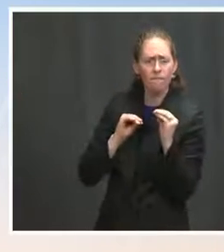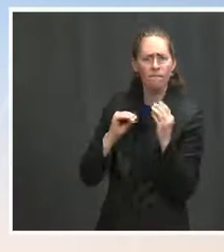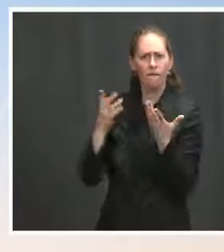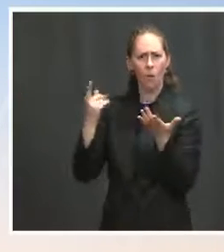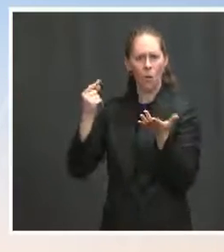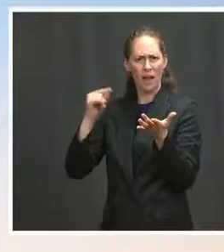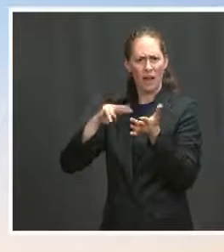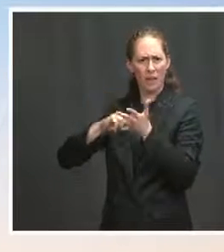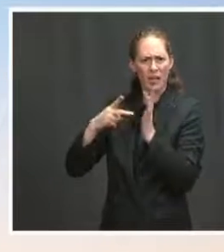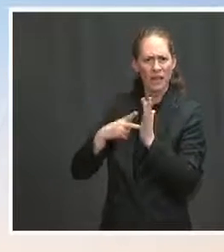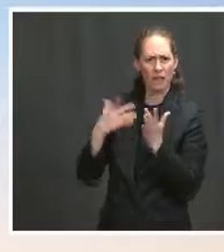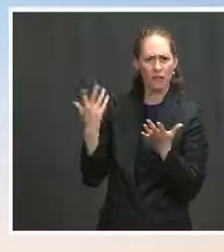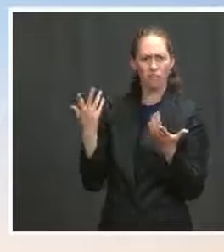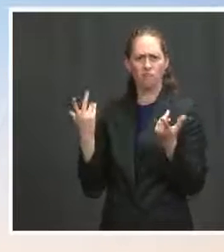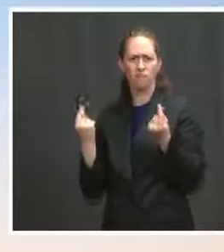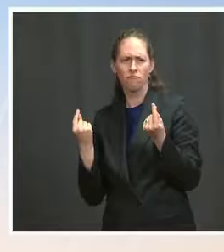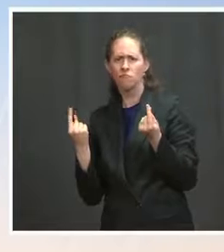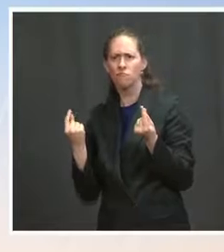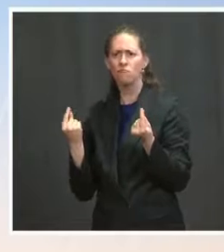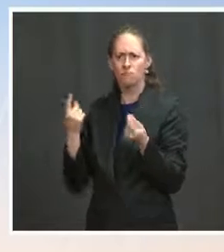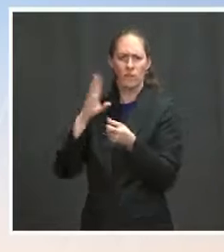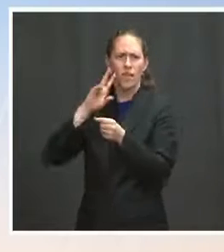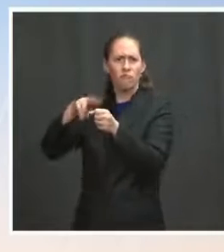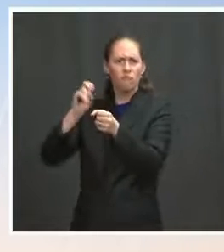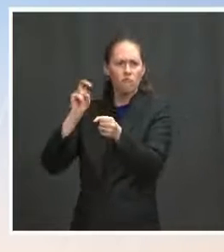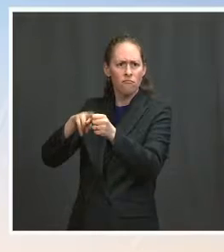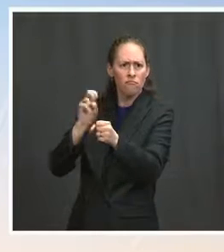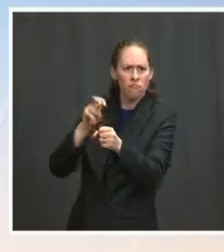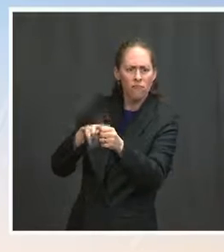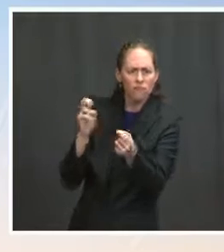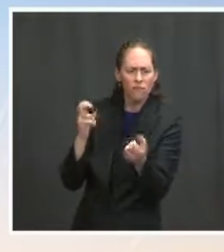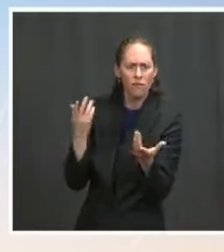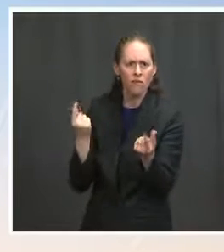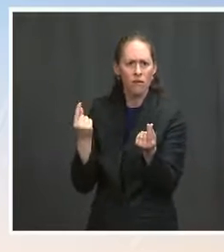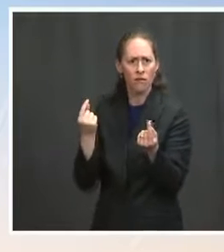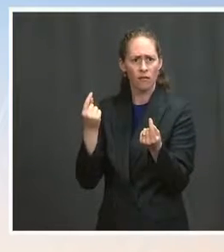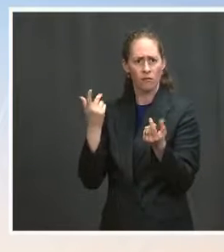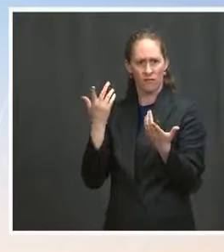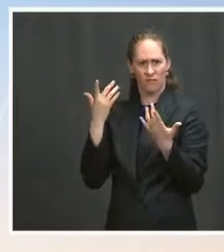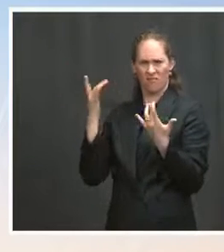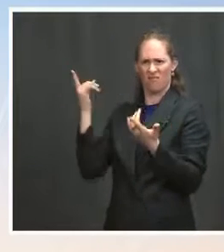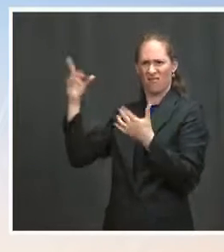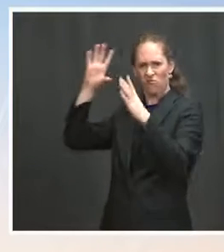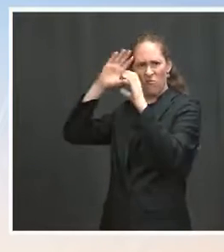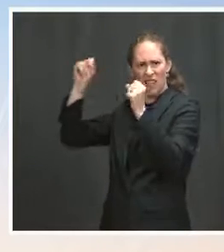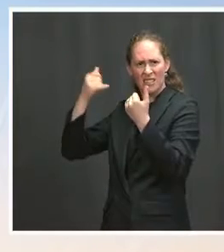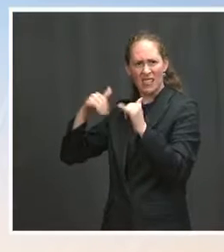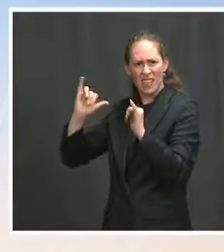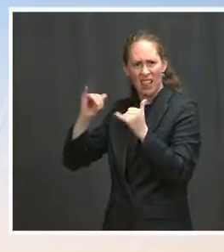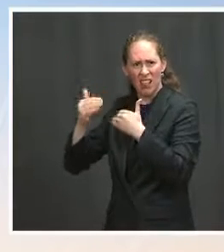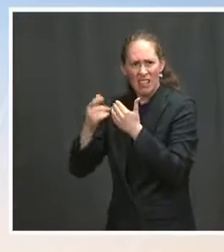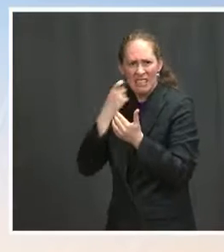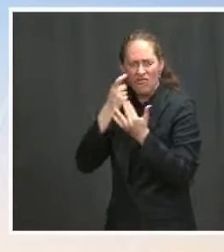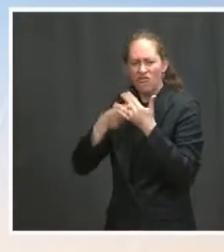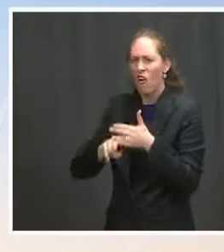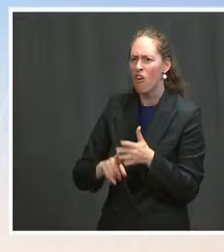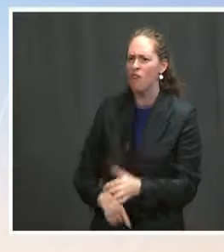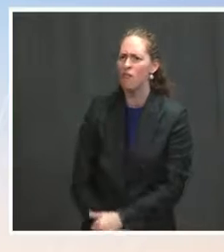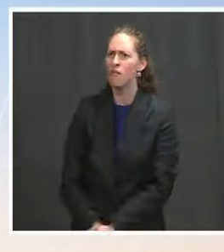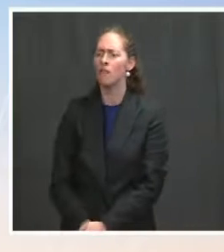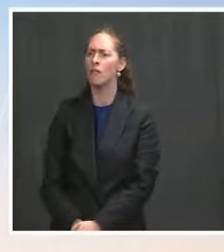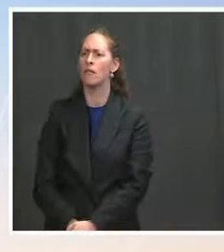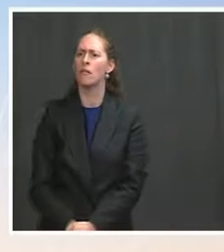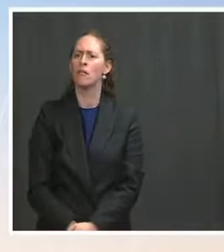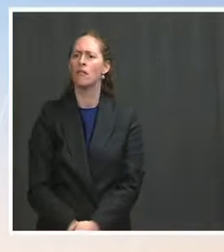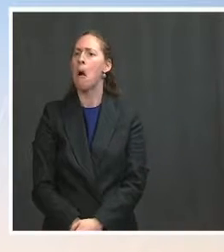several key staffers who are leaving this early in the administration? I just don't have any more details on the circumstances of their departure. As you